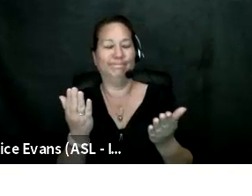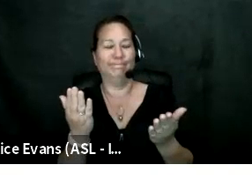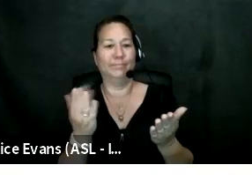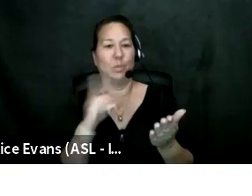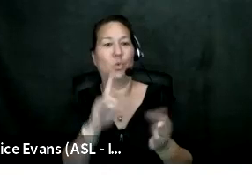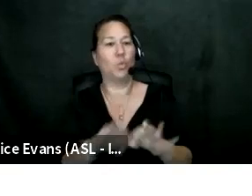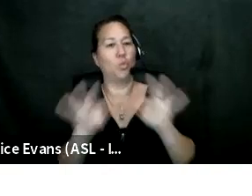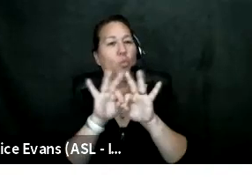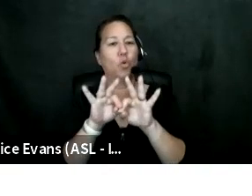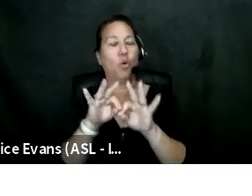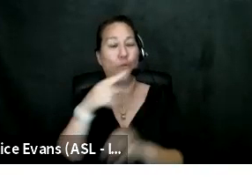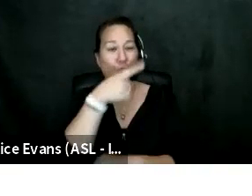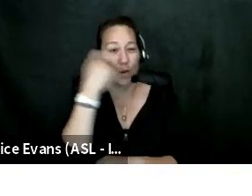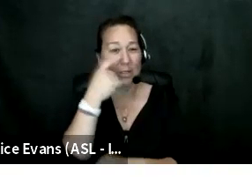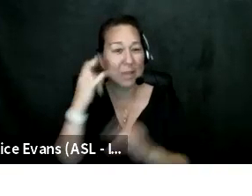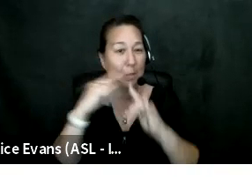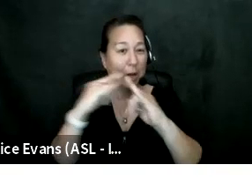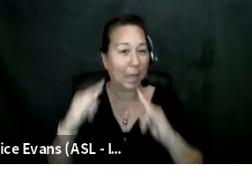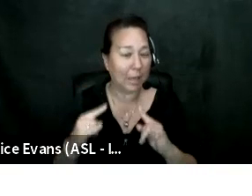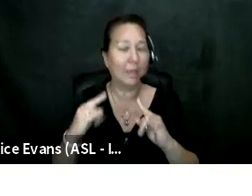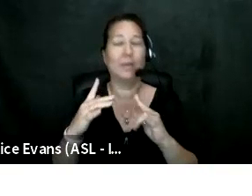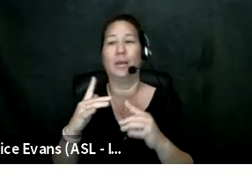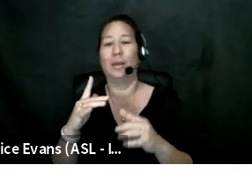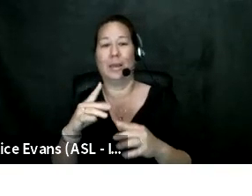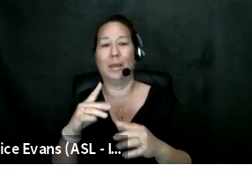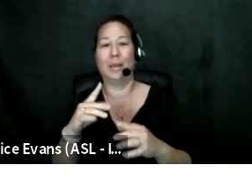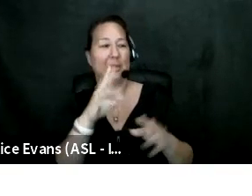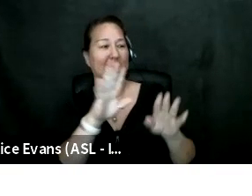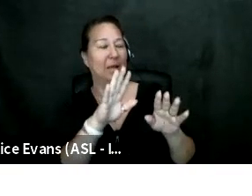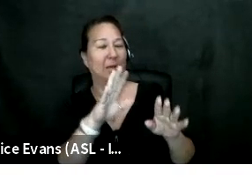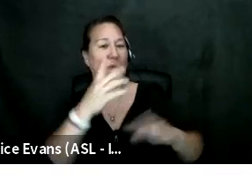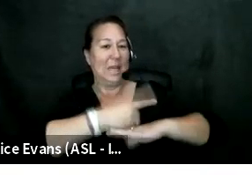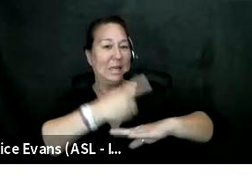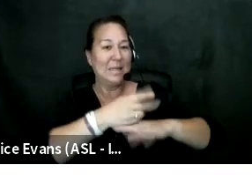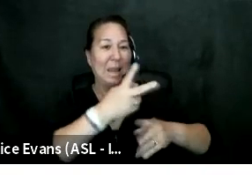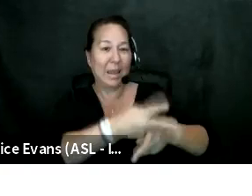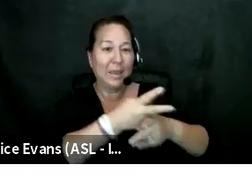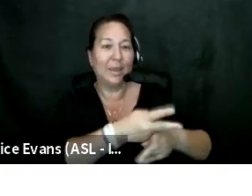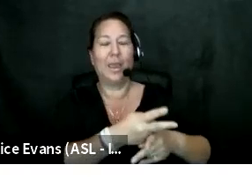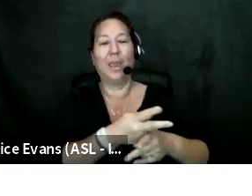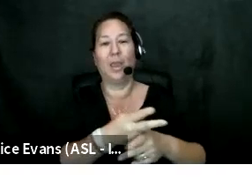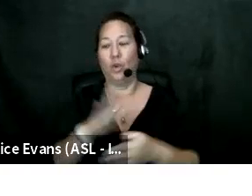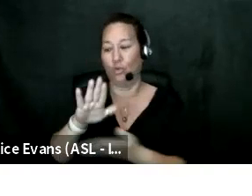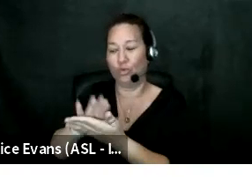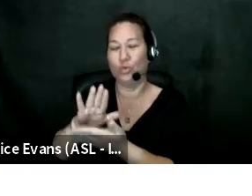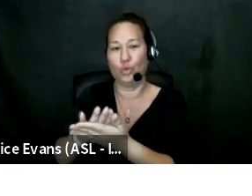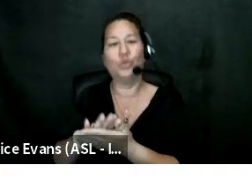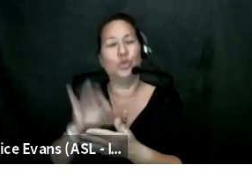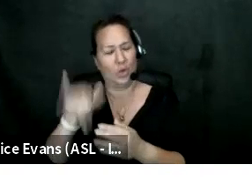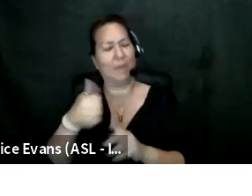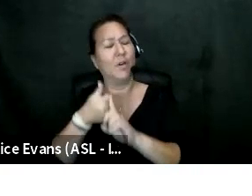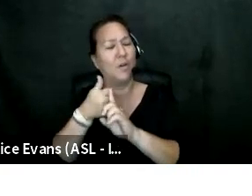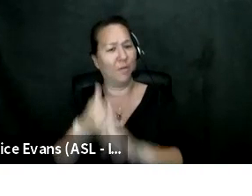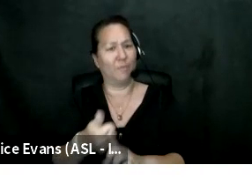summer camps and daycare and schools, you need to continue to follow the current public health guidance. So nothing